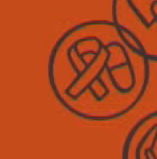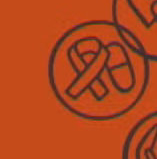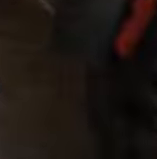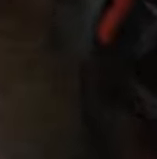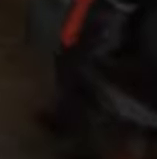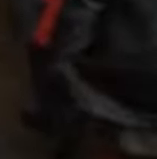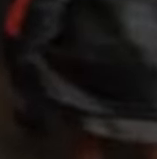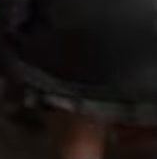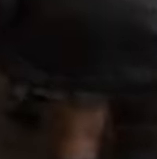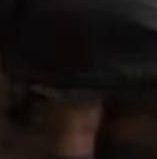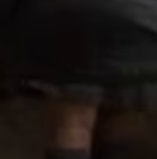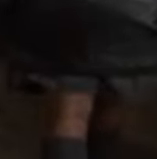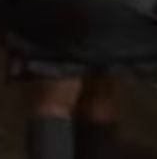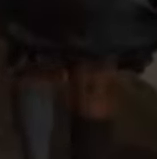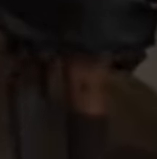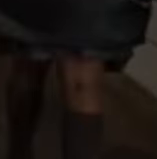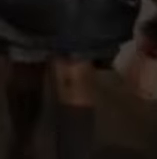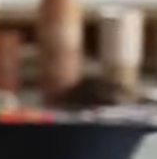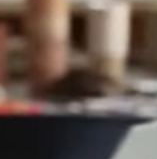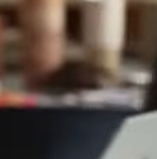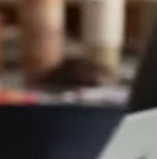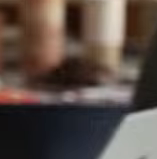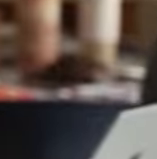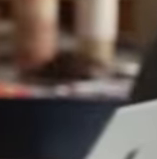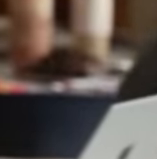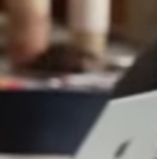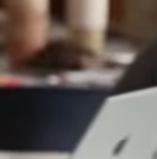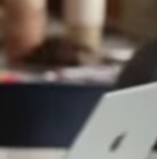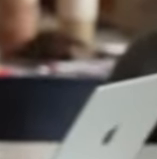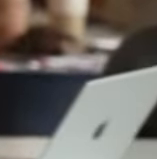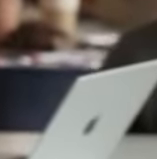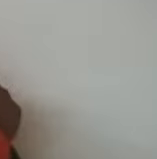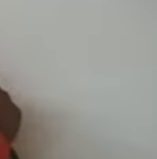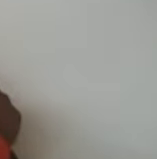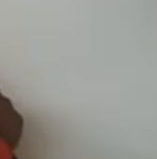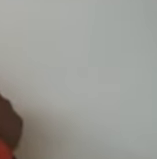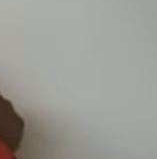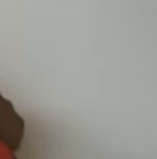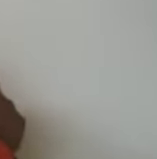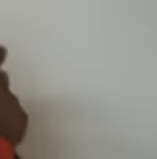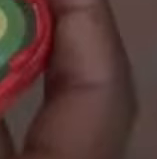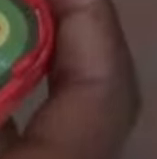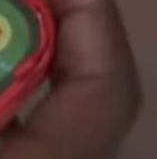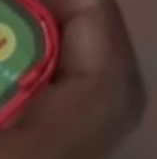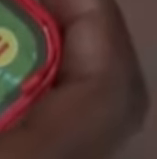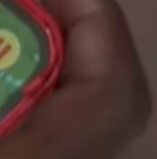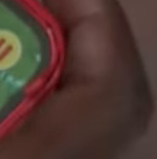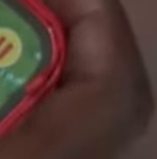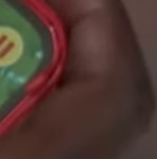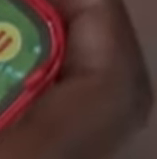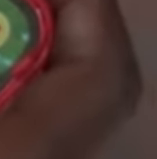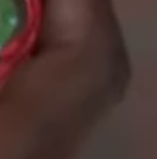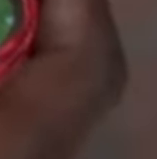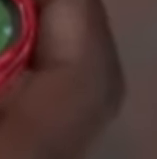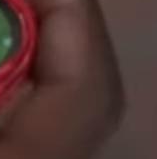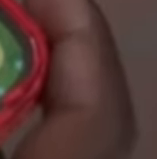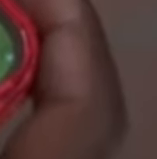correct. These students in Cape Town have a special assignment today. They're testing out the edutainment game